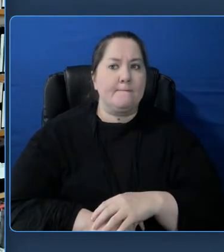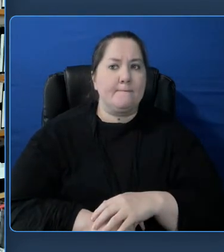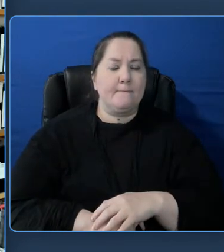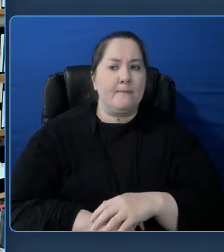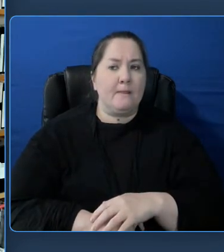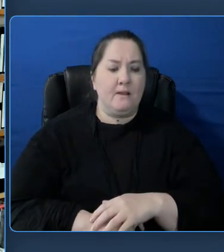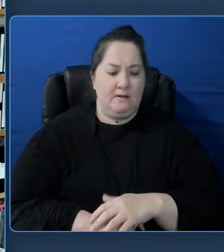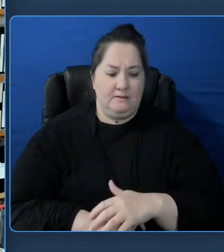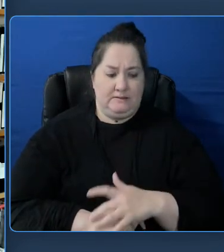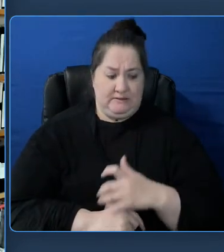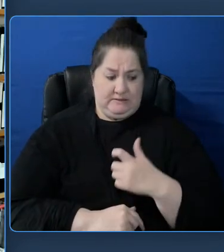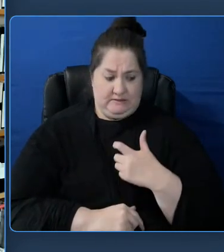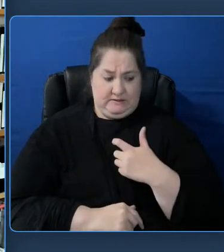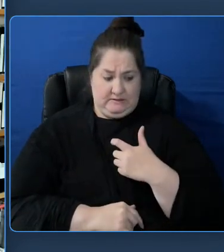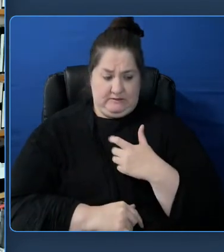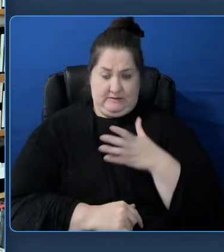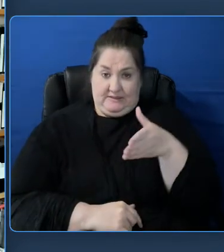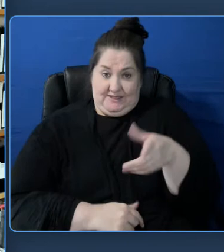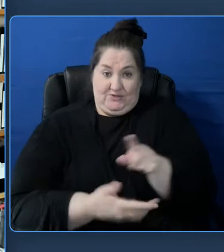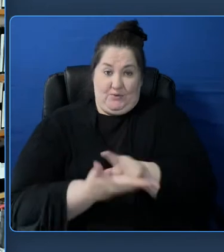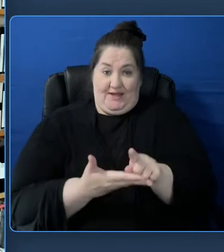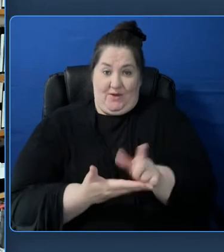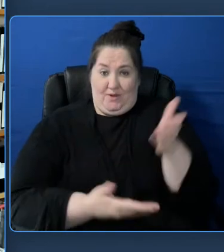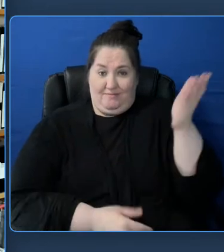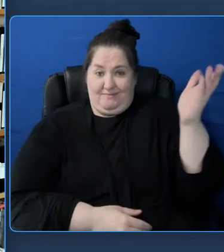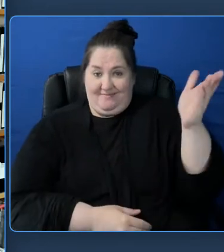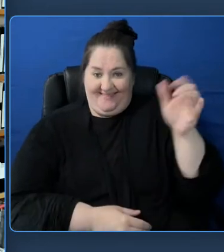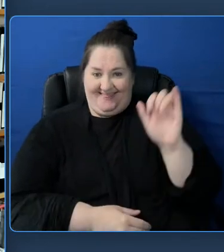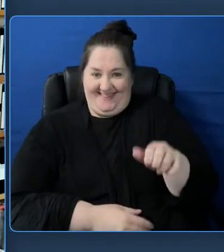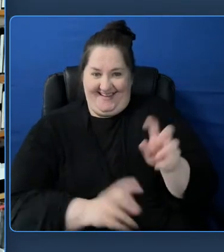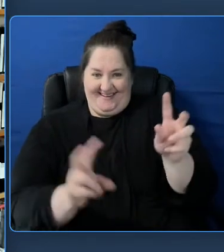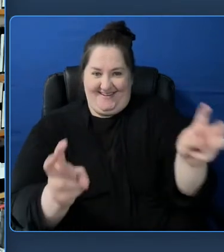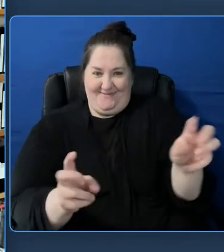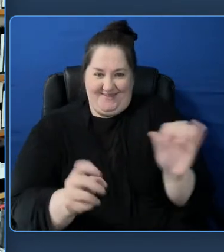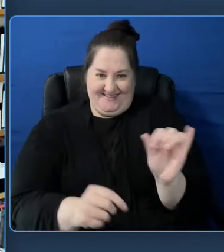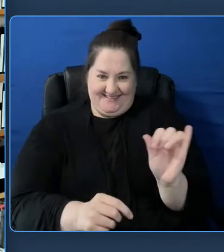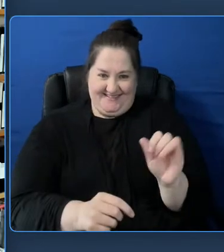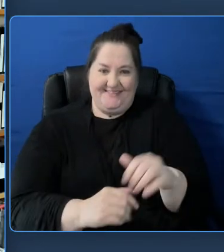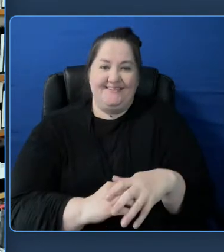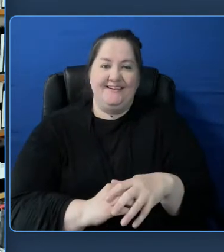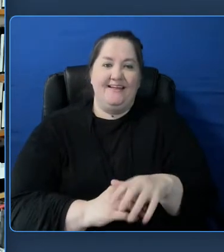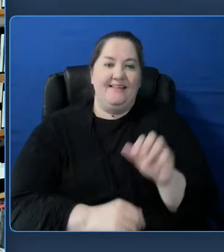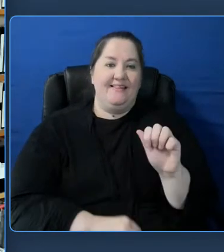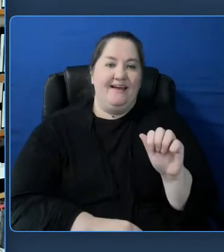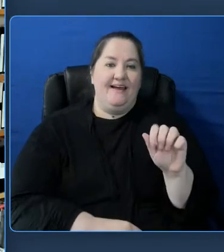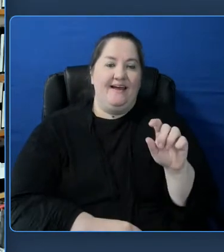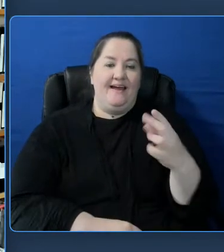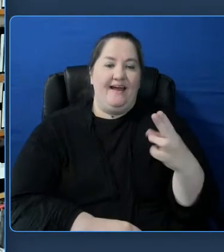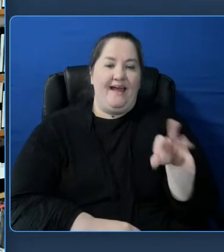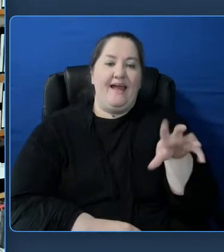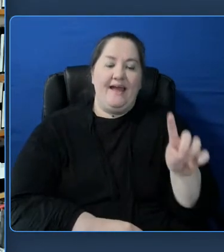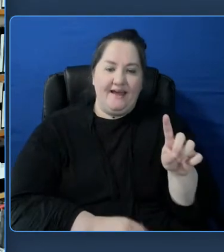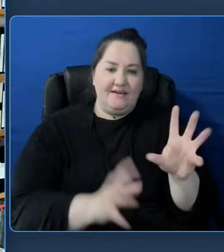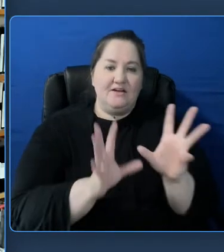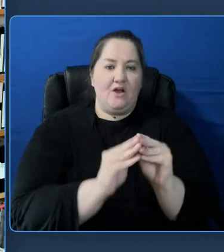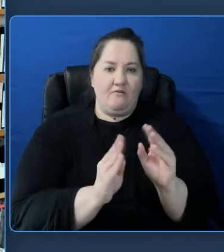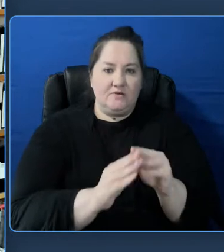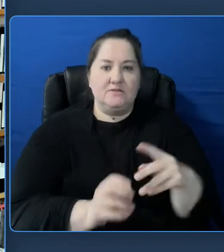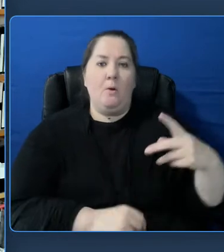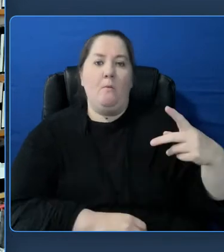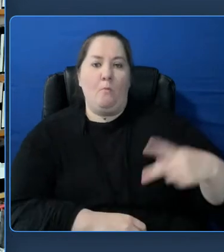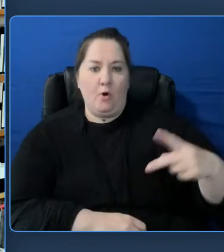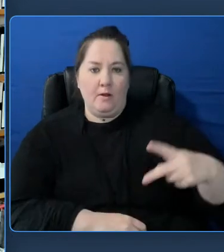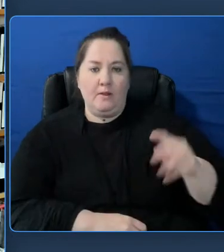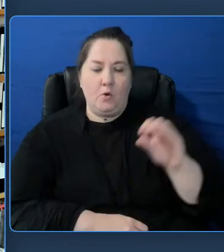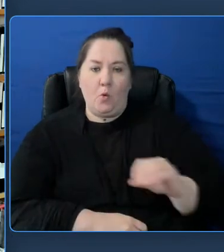just this coming week, I will be speaking on that topic at the AHEAD conference in Portland, Oregon, Association for